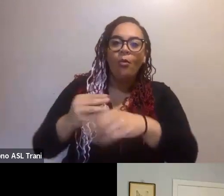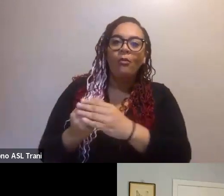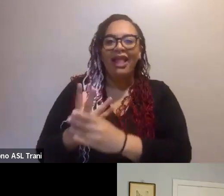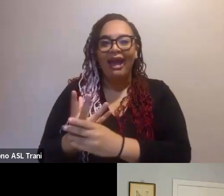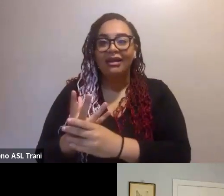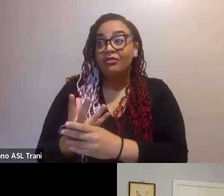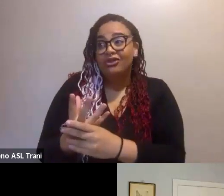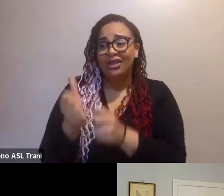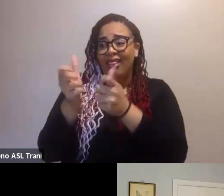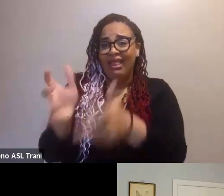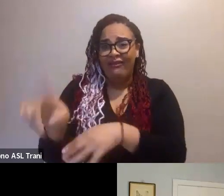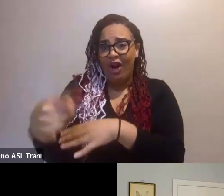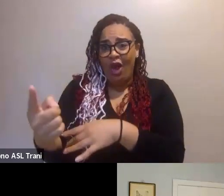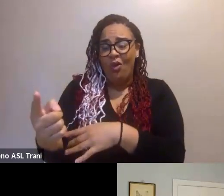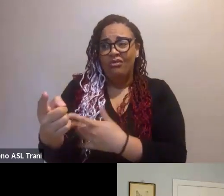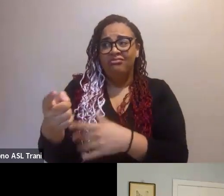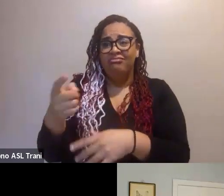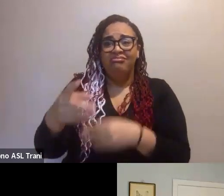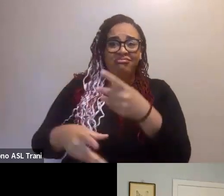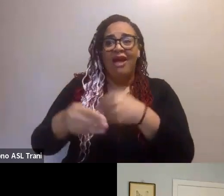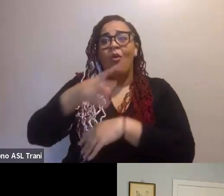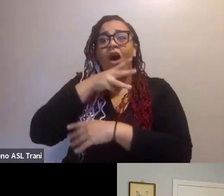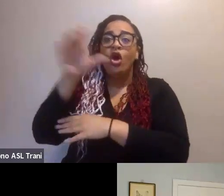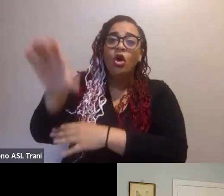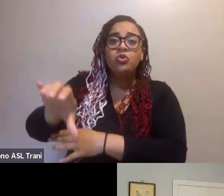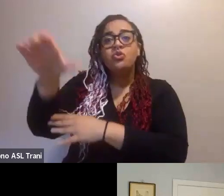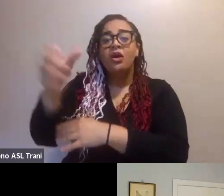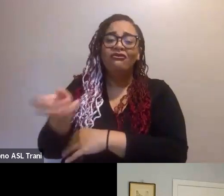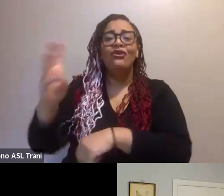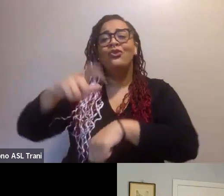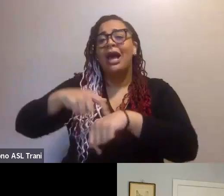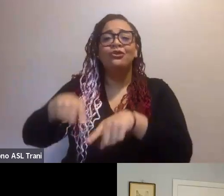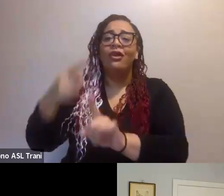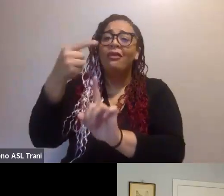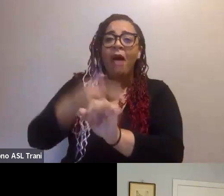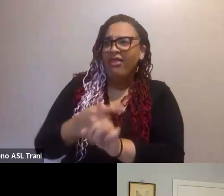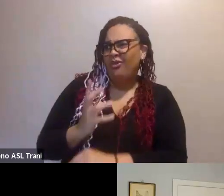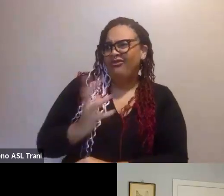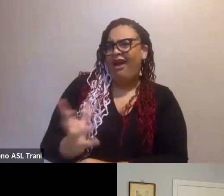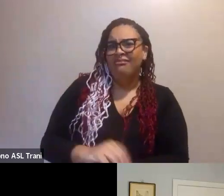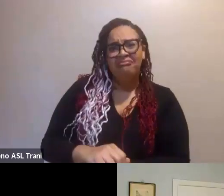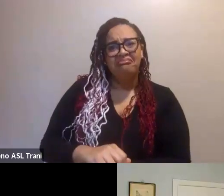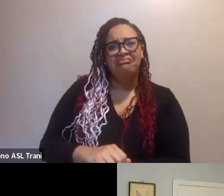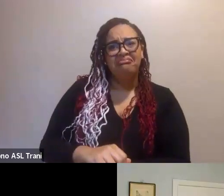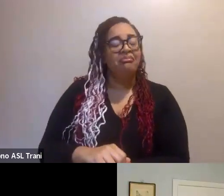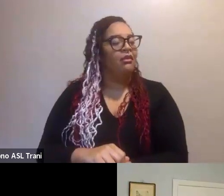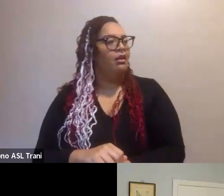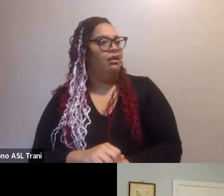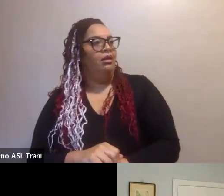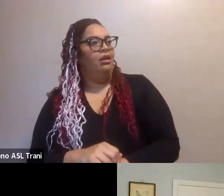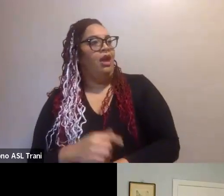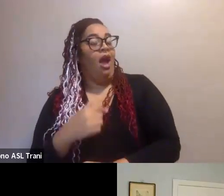just leave it alone and water it like, you know, a couple times a month. And it was like totally fine. I'm